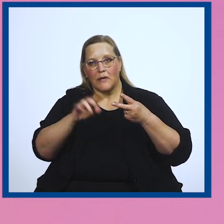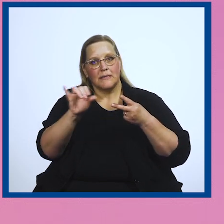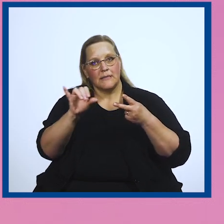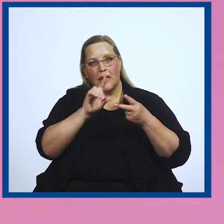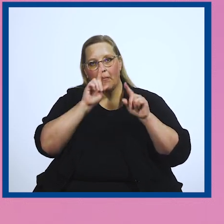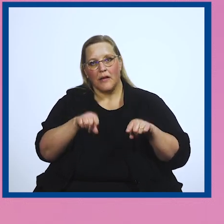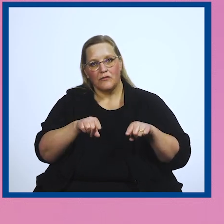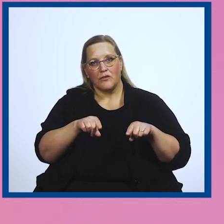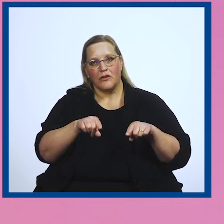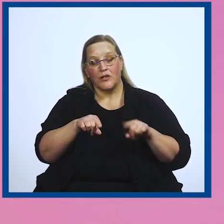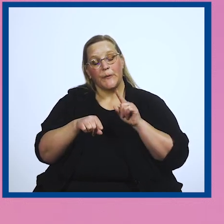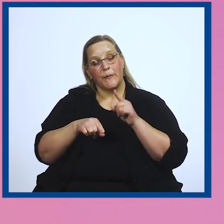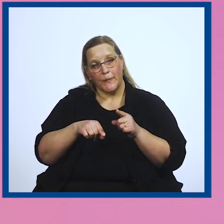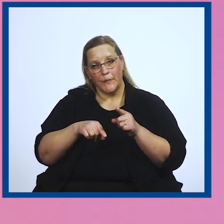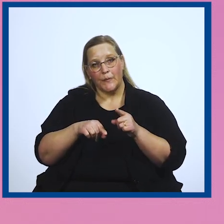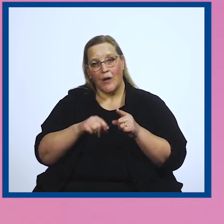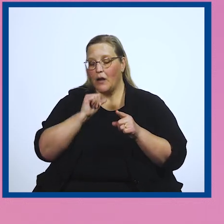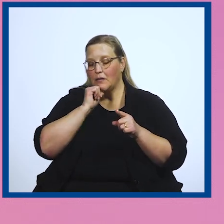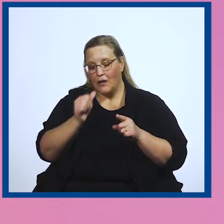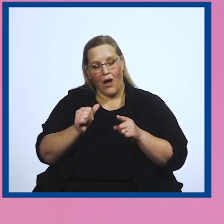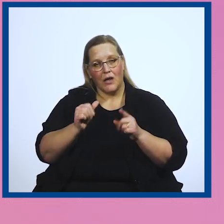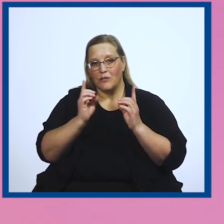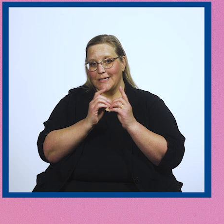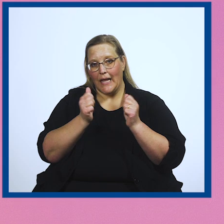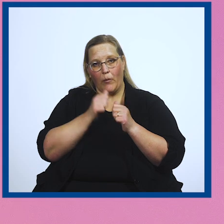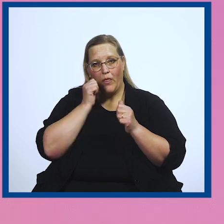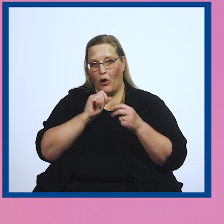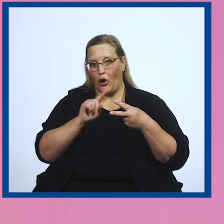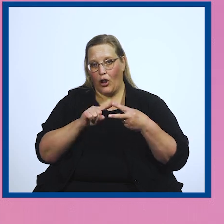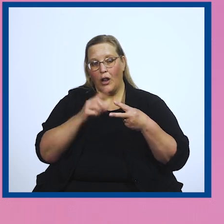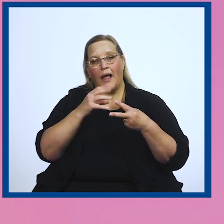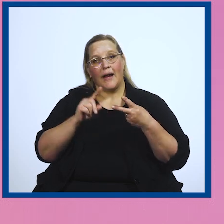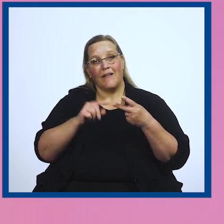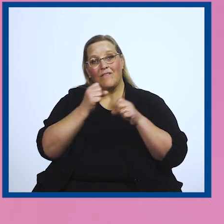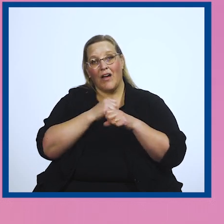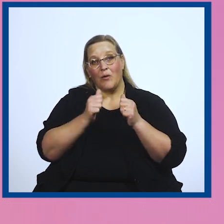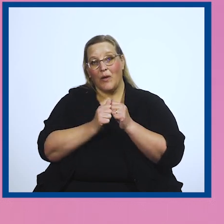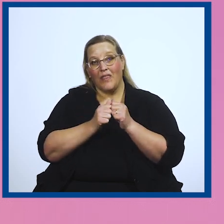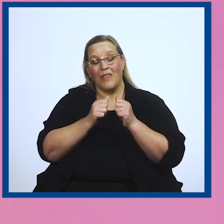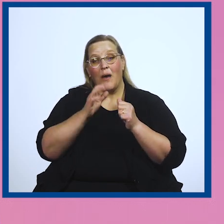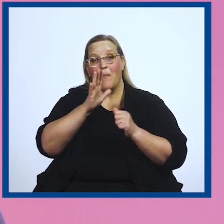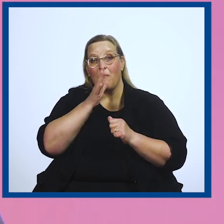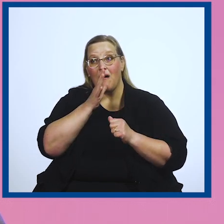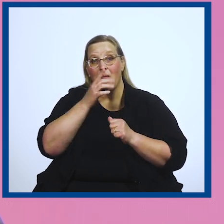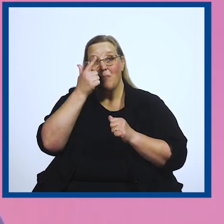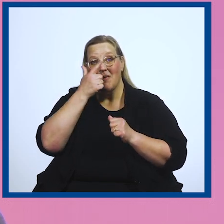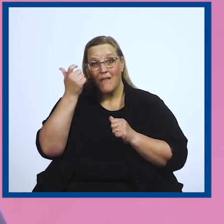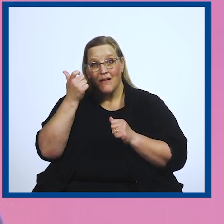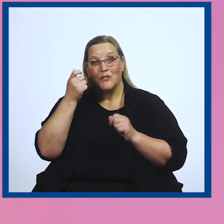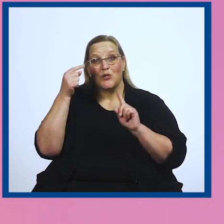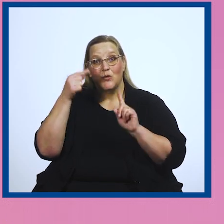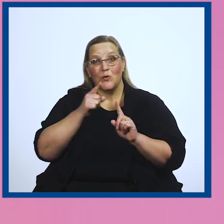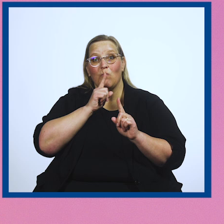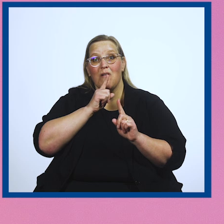exact answer. You are not going out with that girl, and you fight with your mother so much because, Kurt, you are